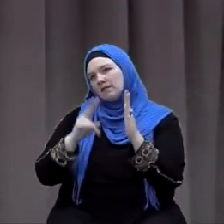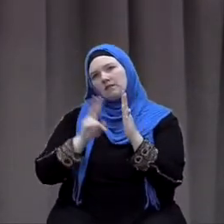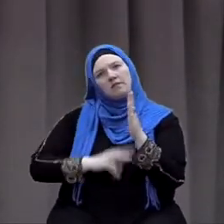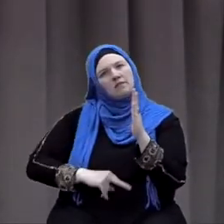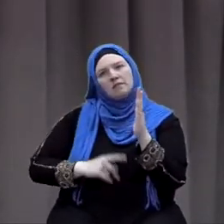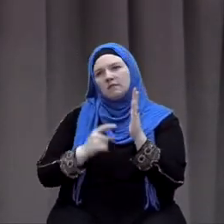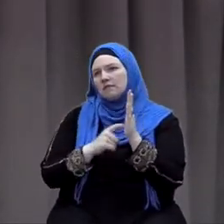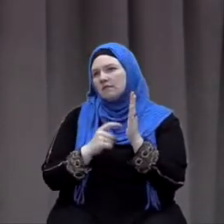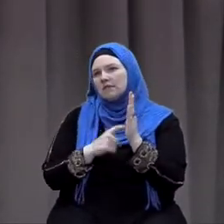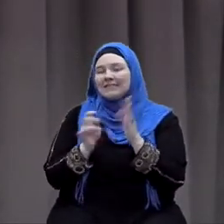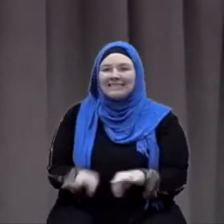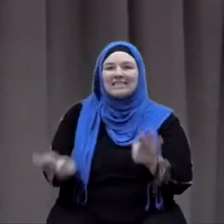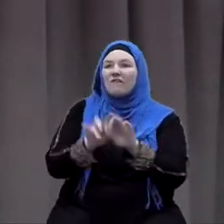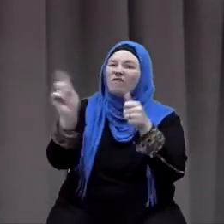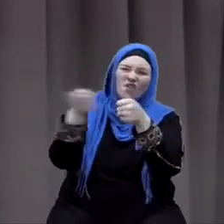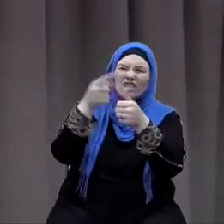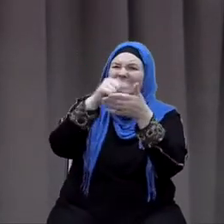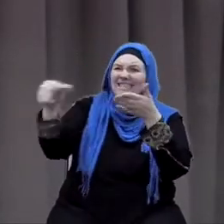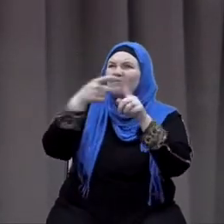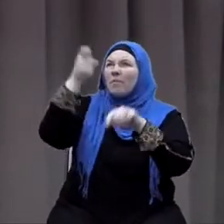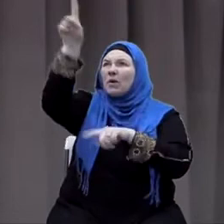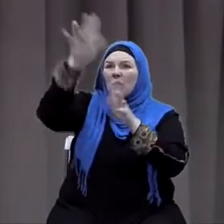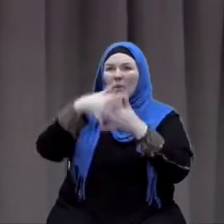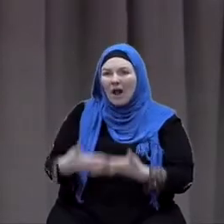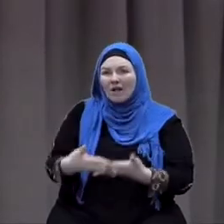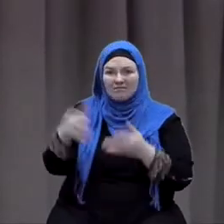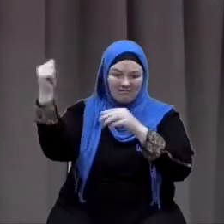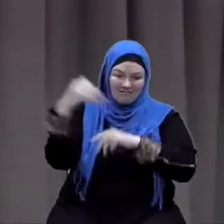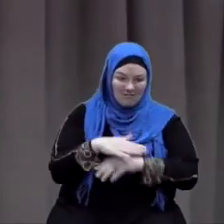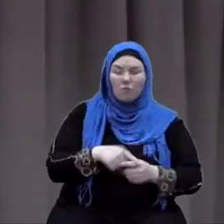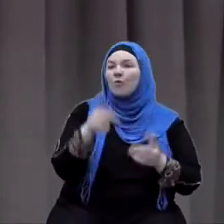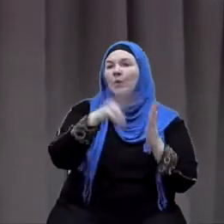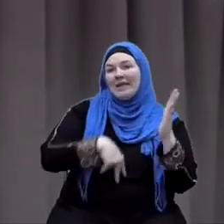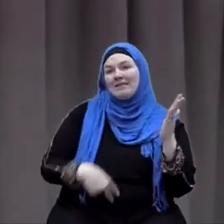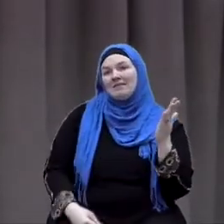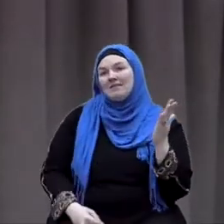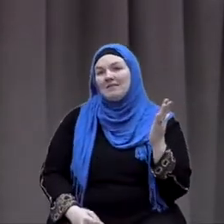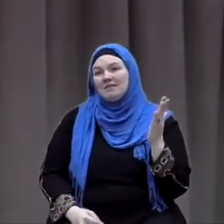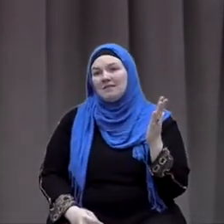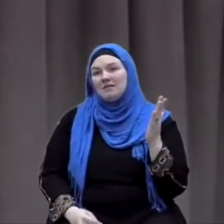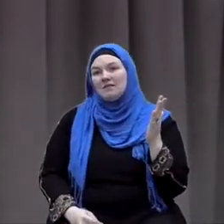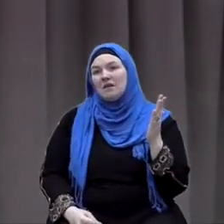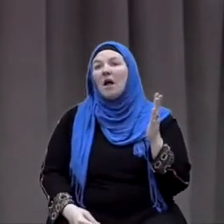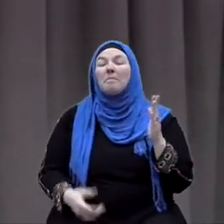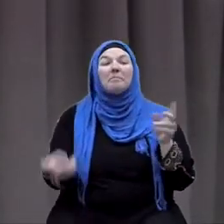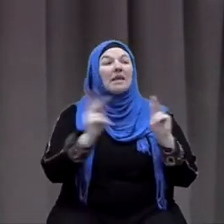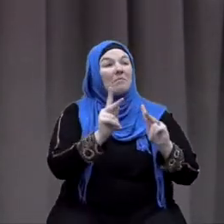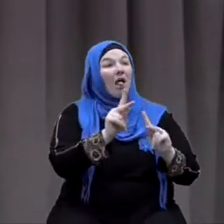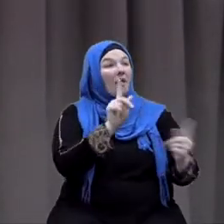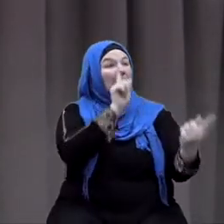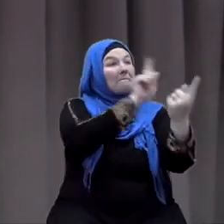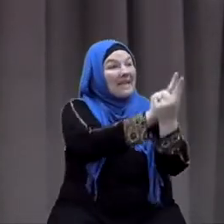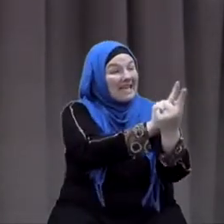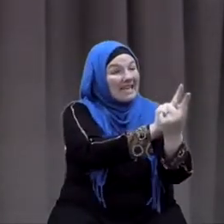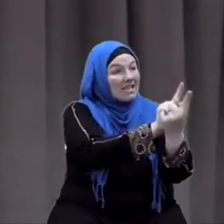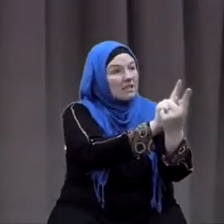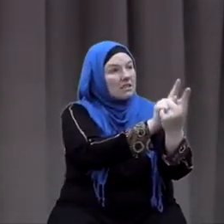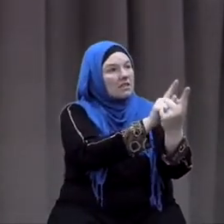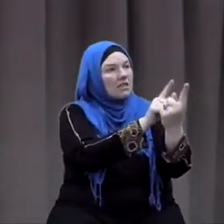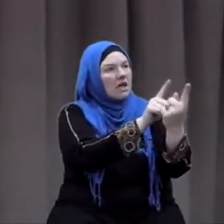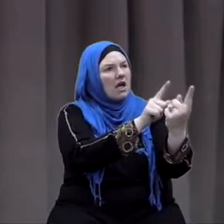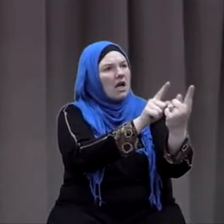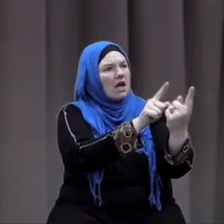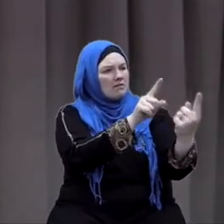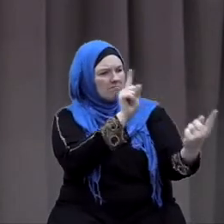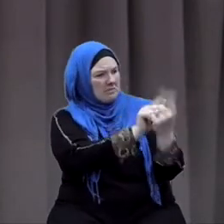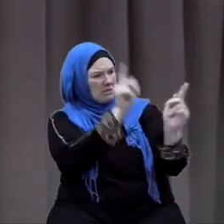us, unfortunately, we talk and then think about what we say, then we start reading. It should be the other way